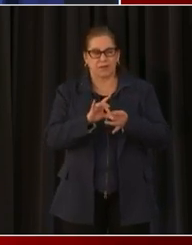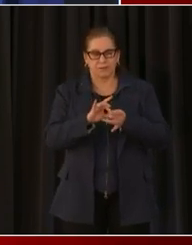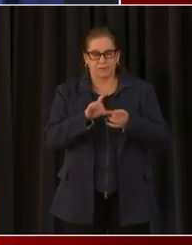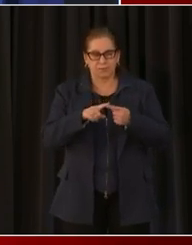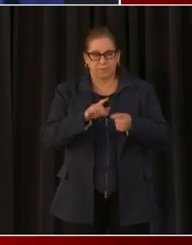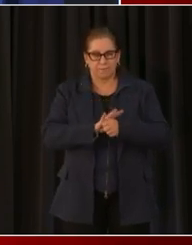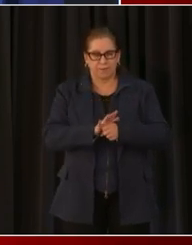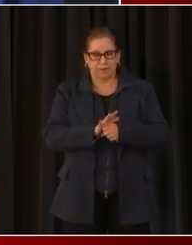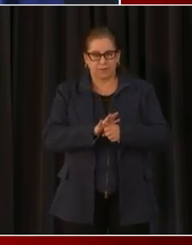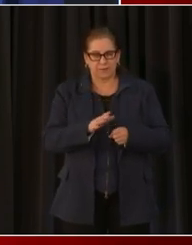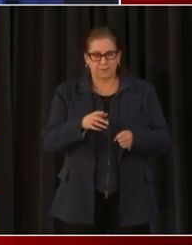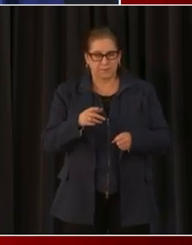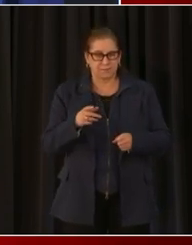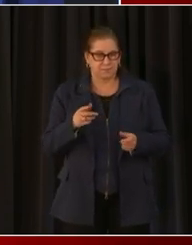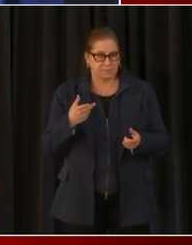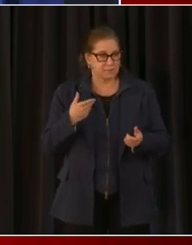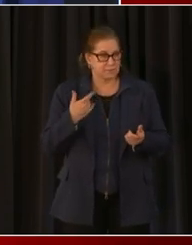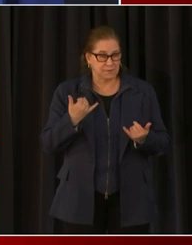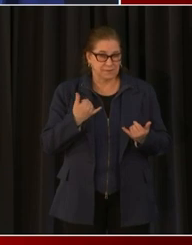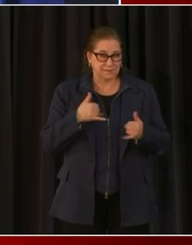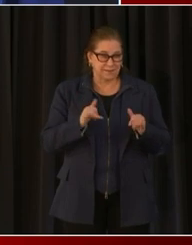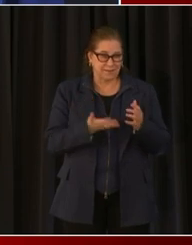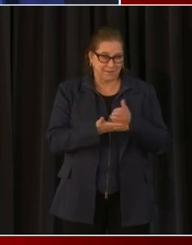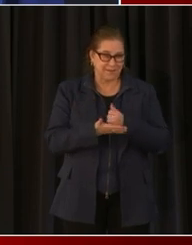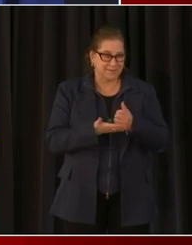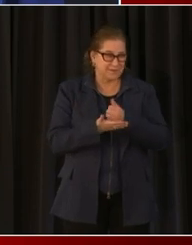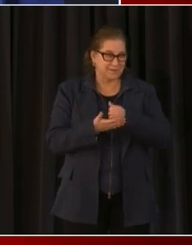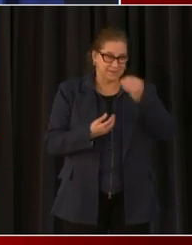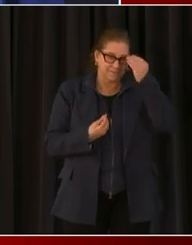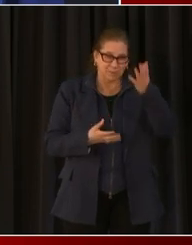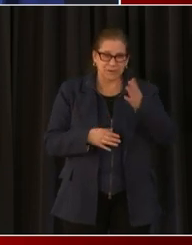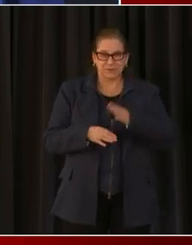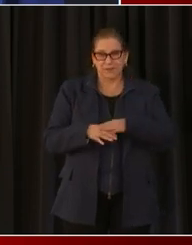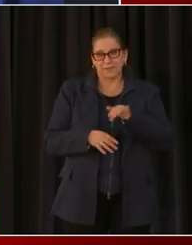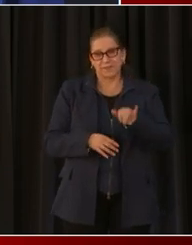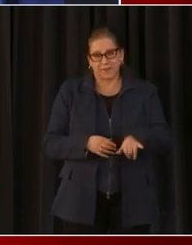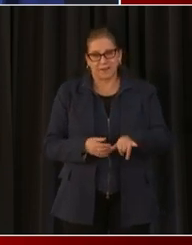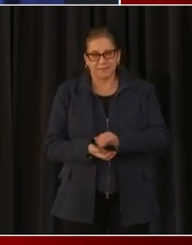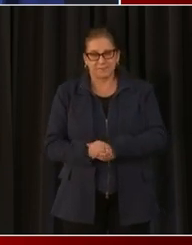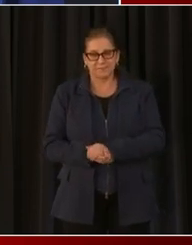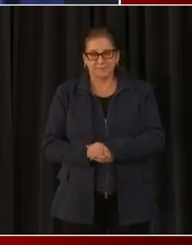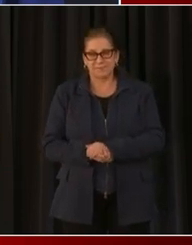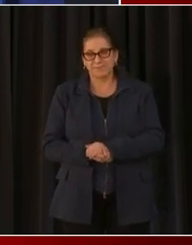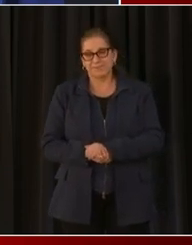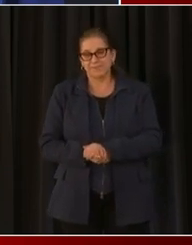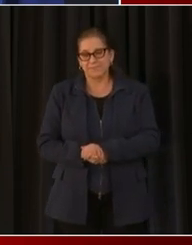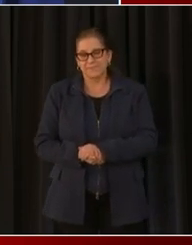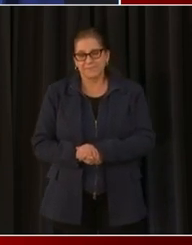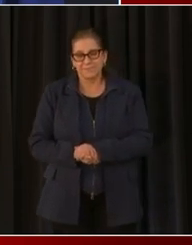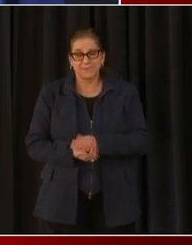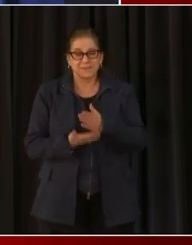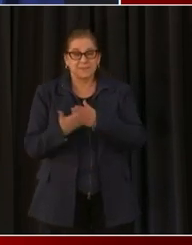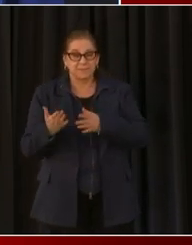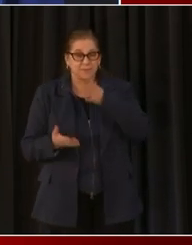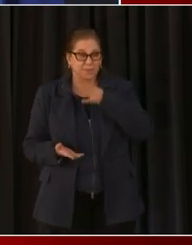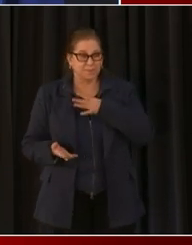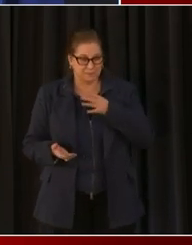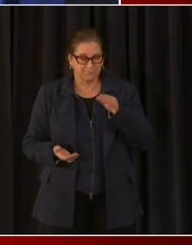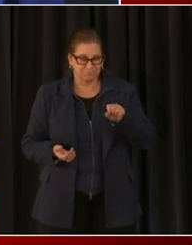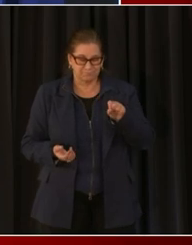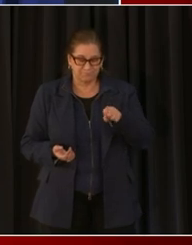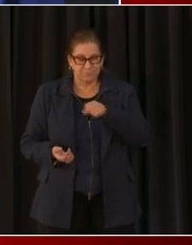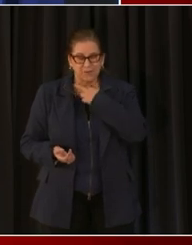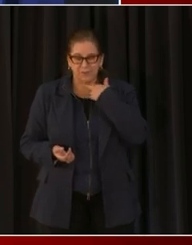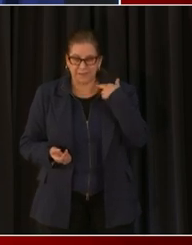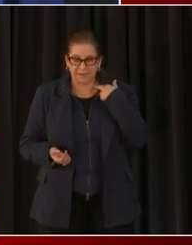more opportunities to collect more information about vaccination and pregnancy. For some women, the risk of COVID